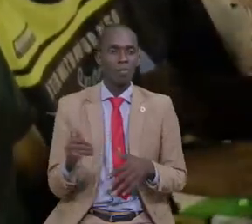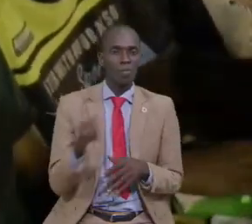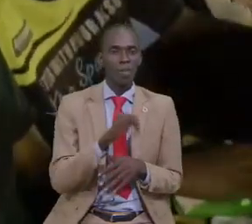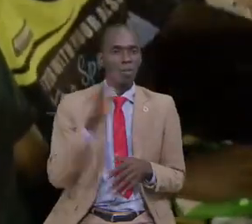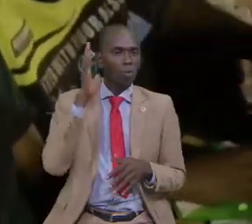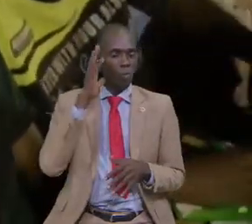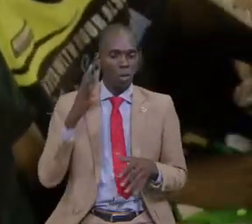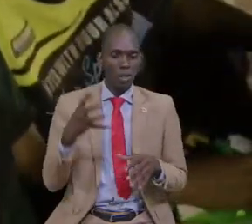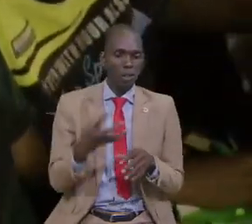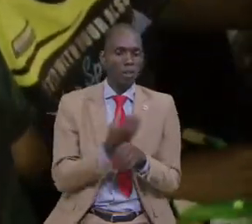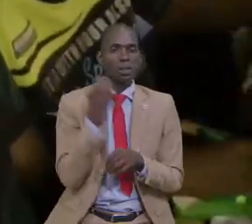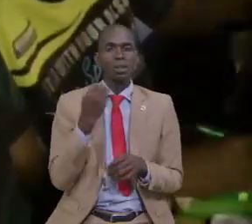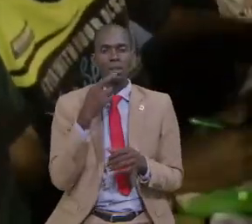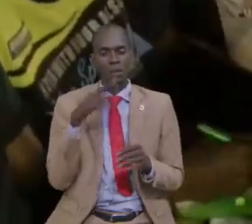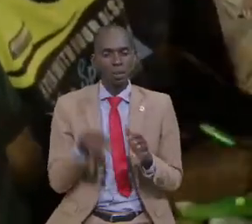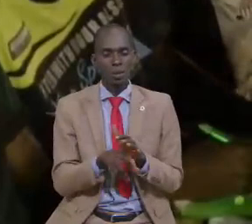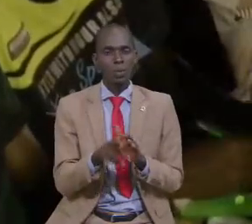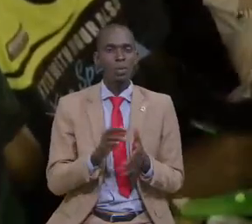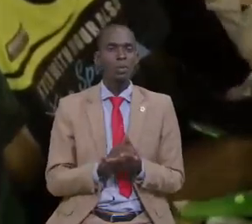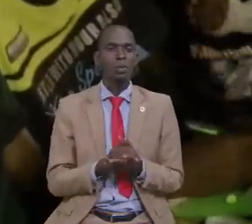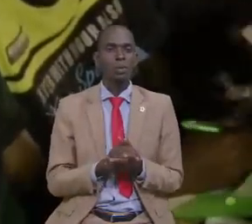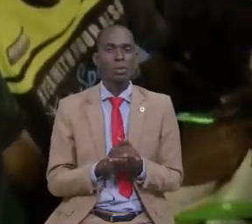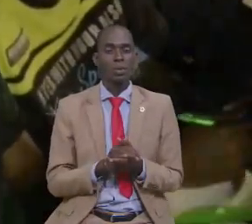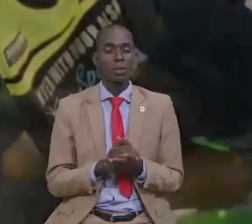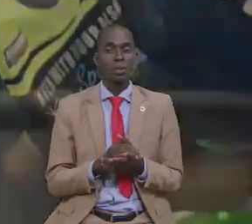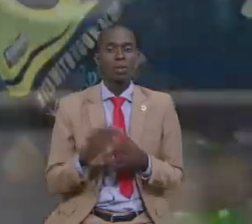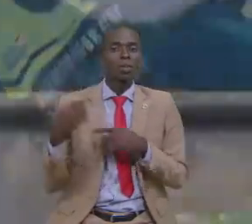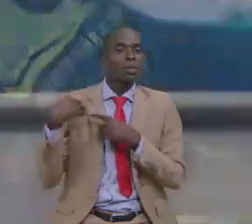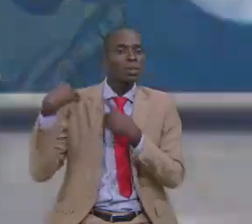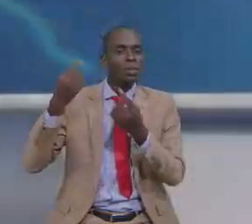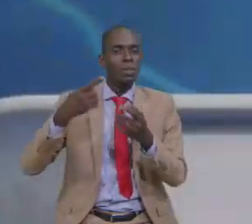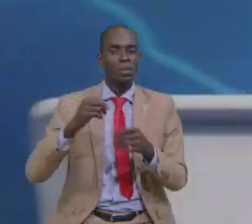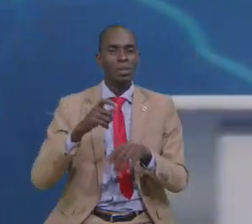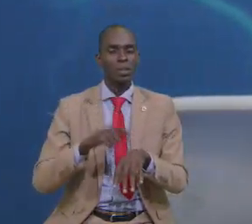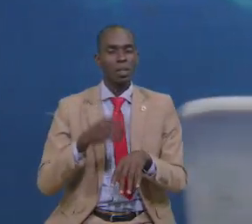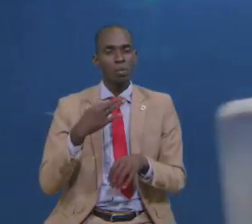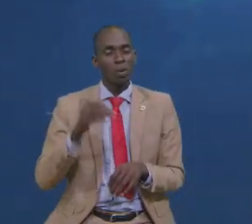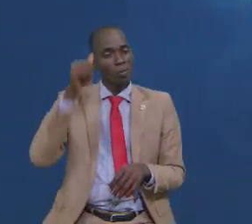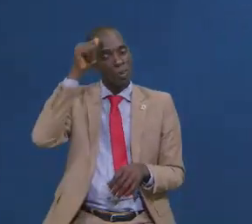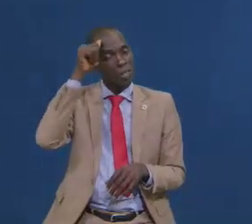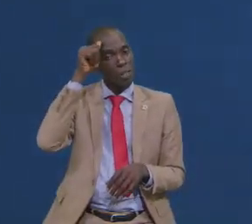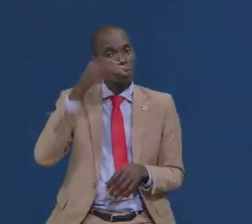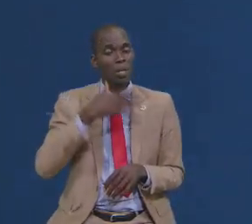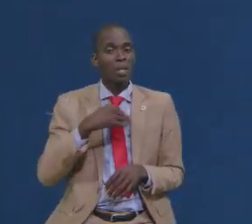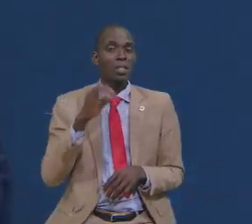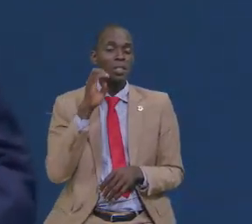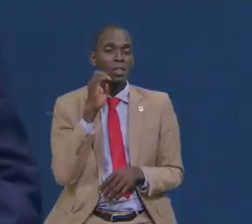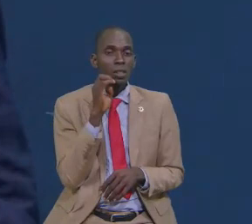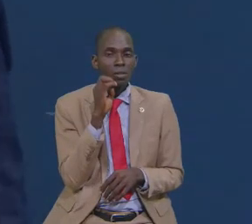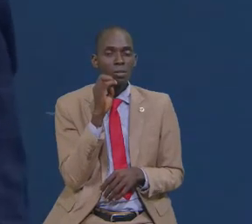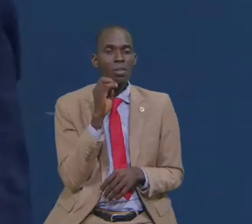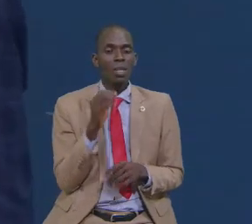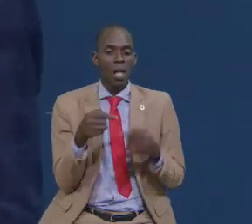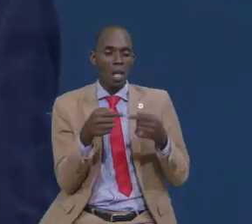up servants since the time of Adam and Eve and Michi had